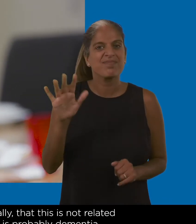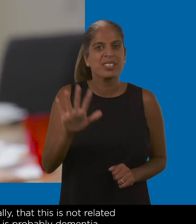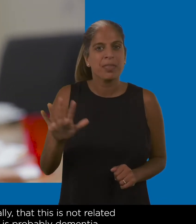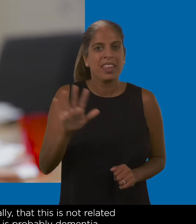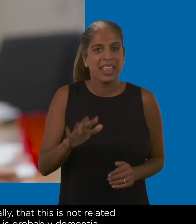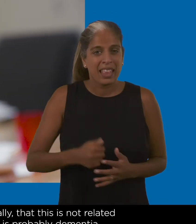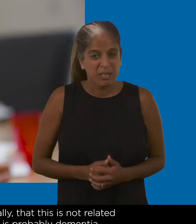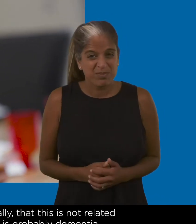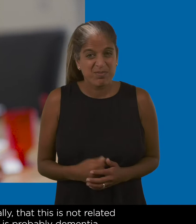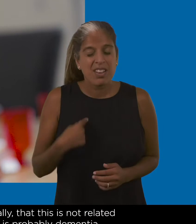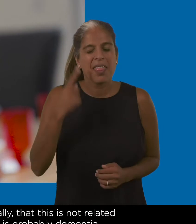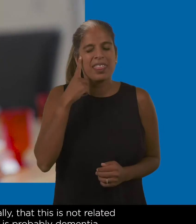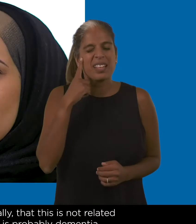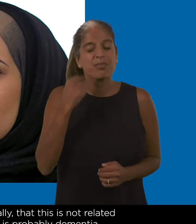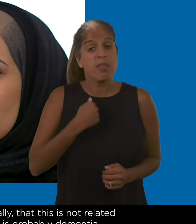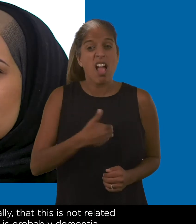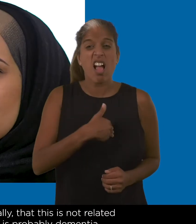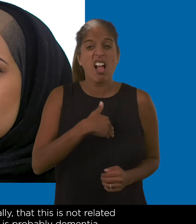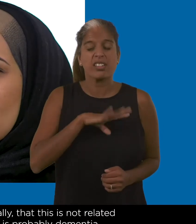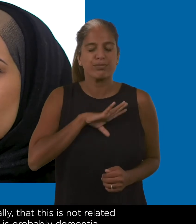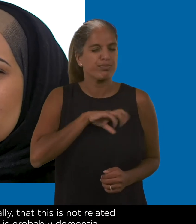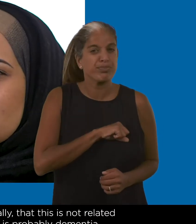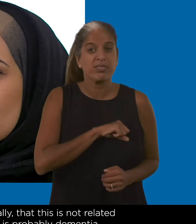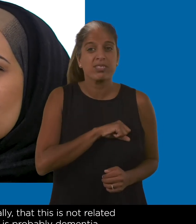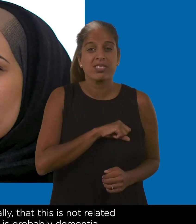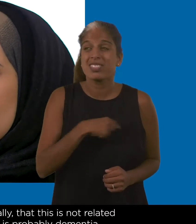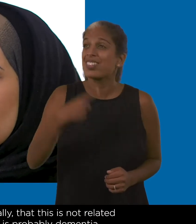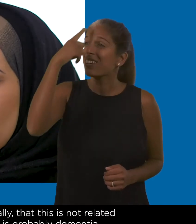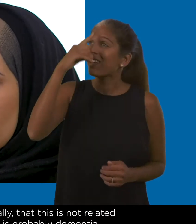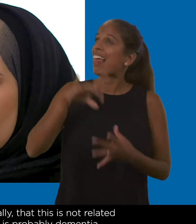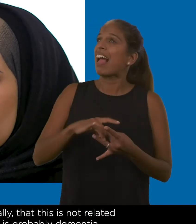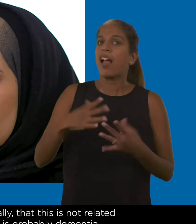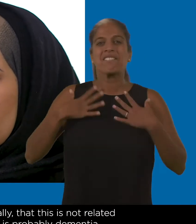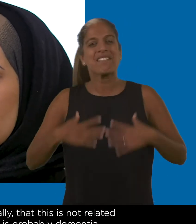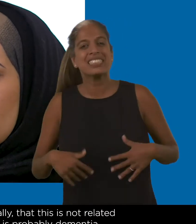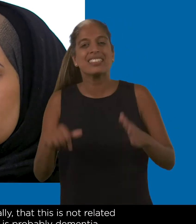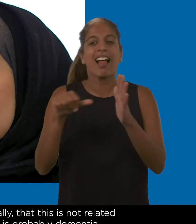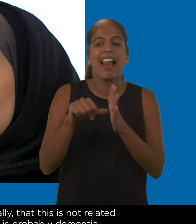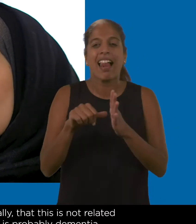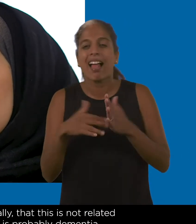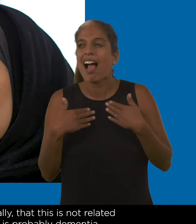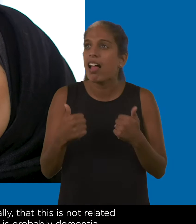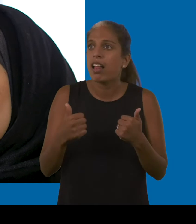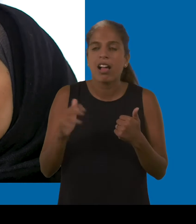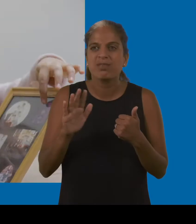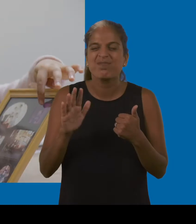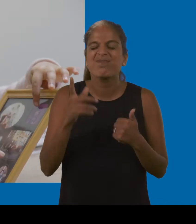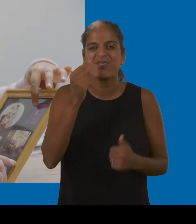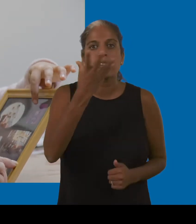I think that's when my heart sank really, that this is not related to a physical health problem, this is probably